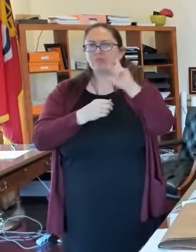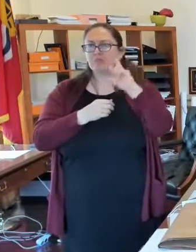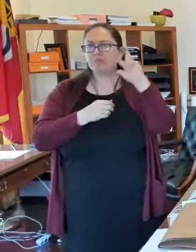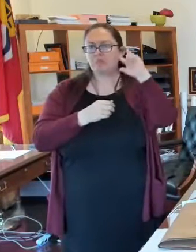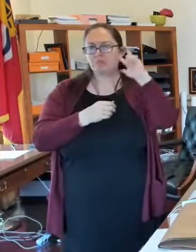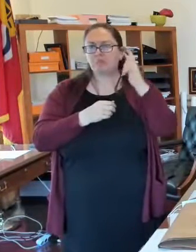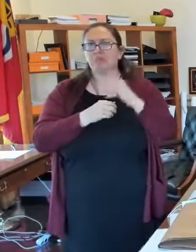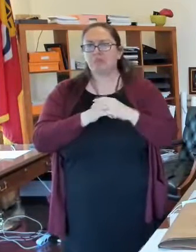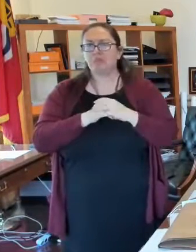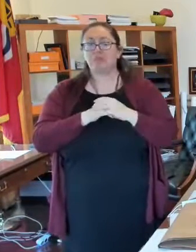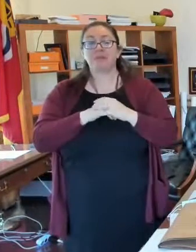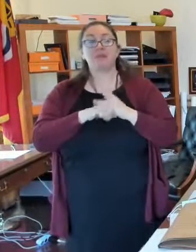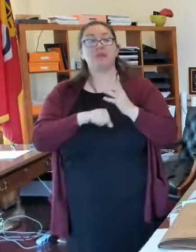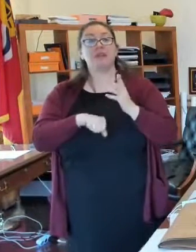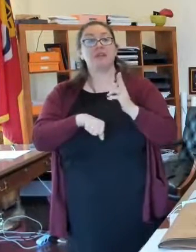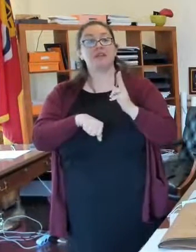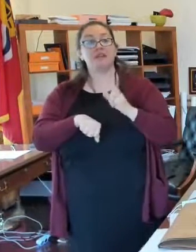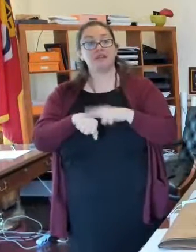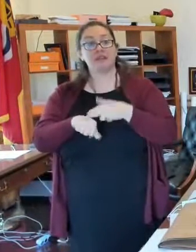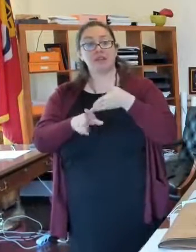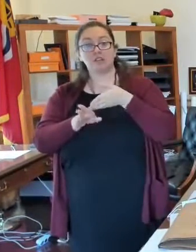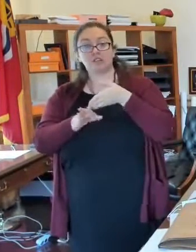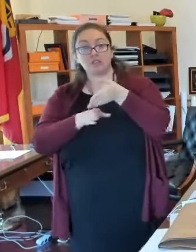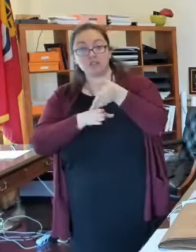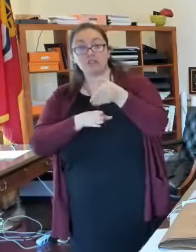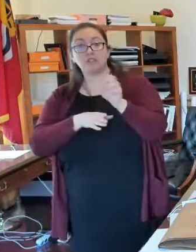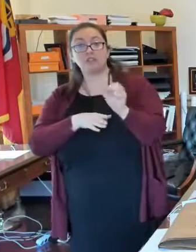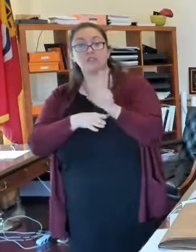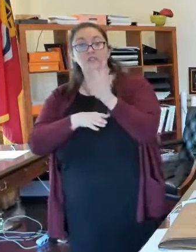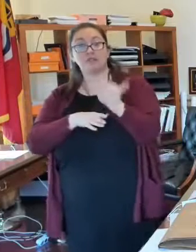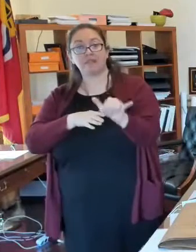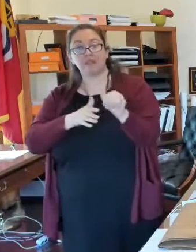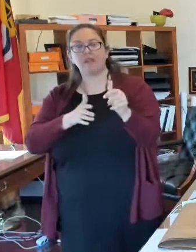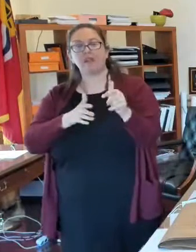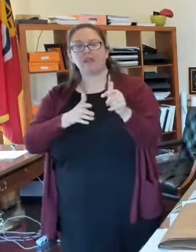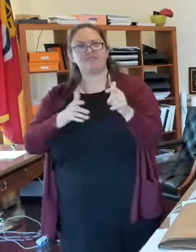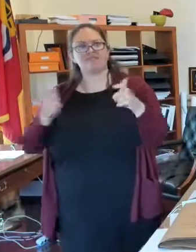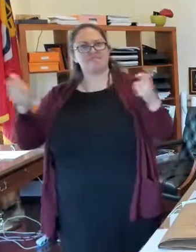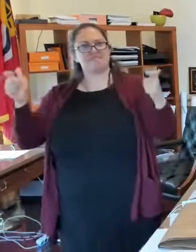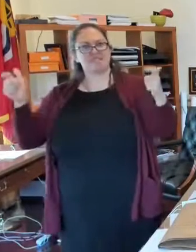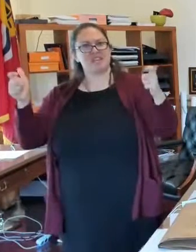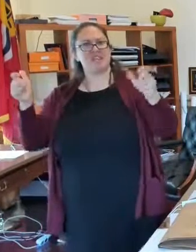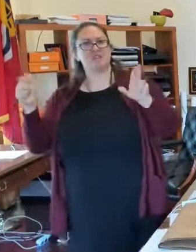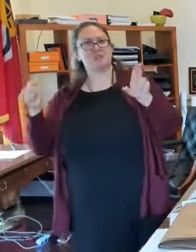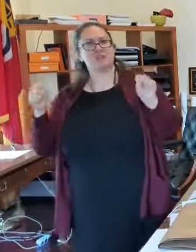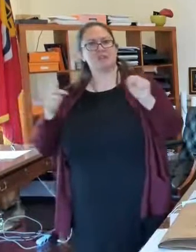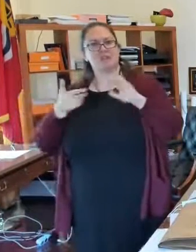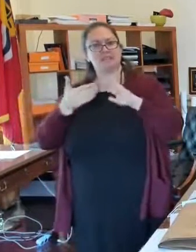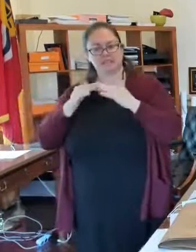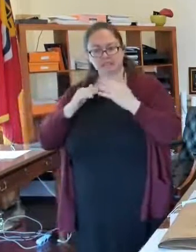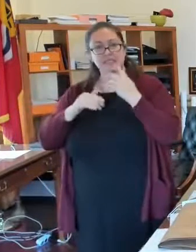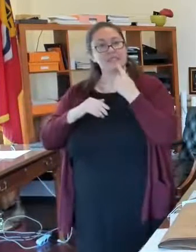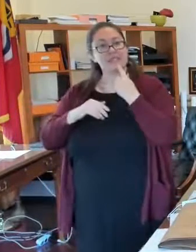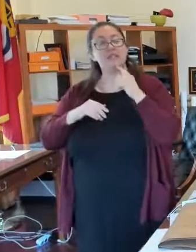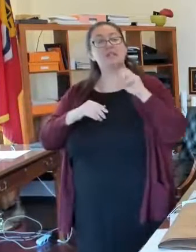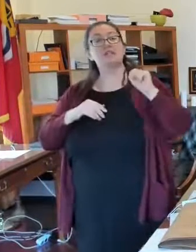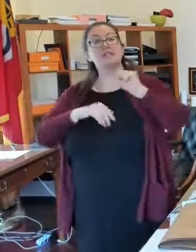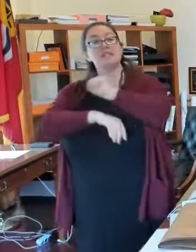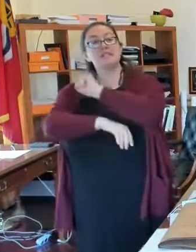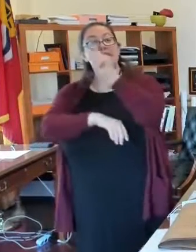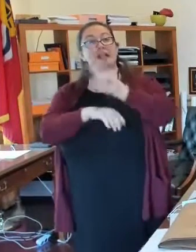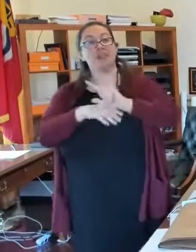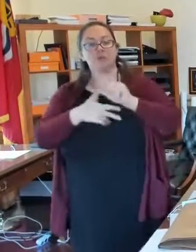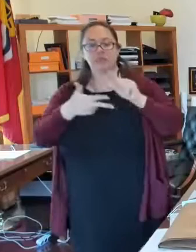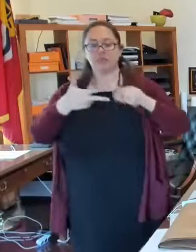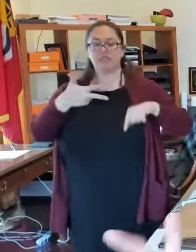said National Industry Survey of major U.S. cities ranks St. Louis the second highest in